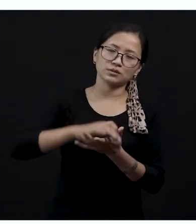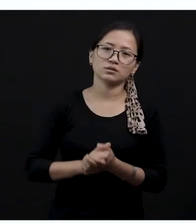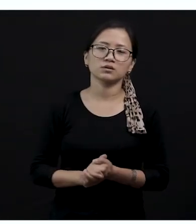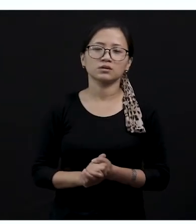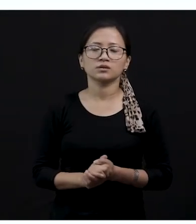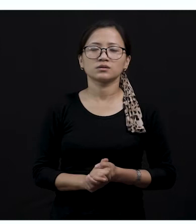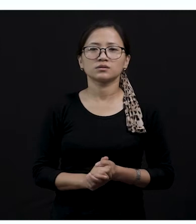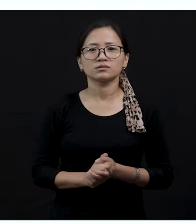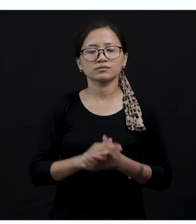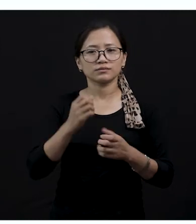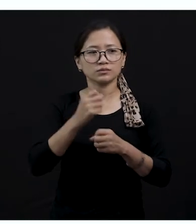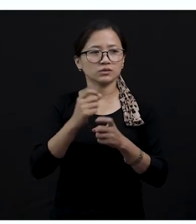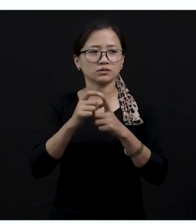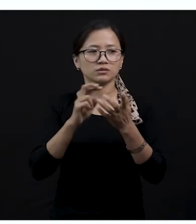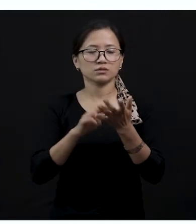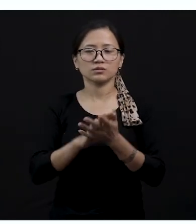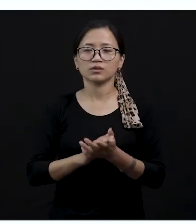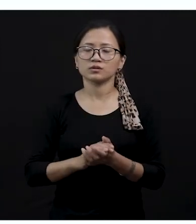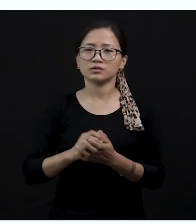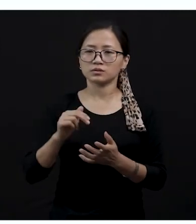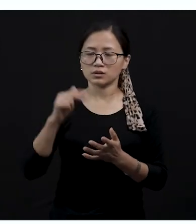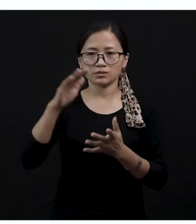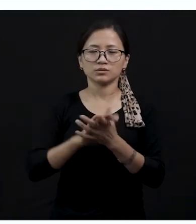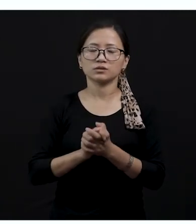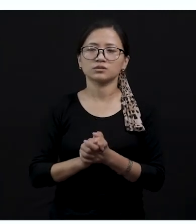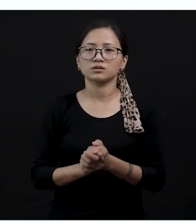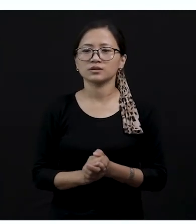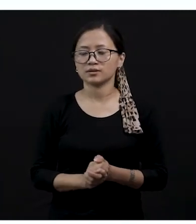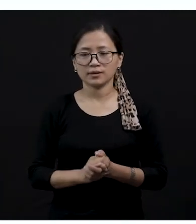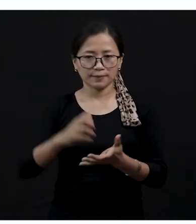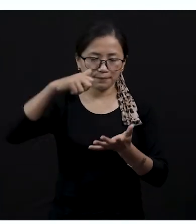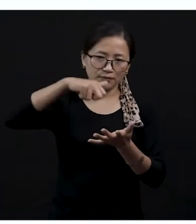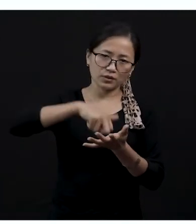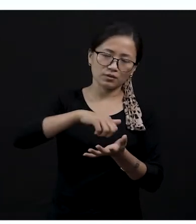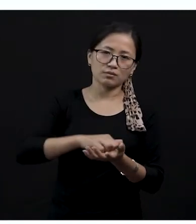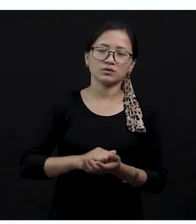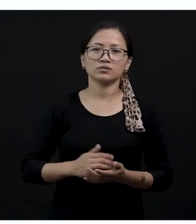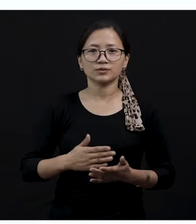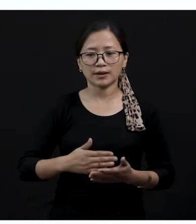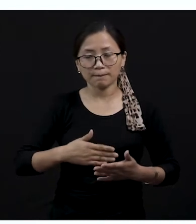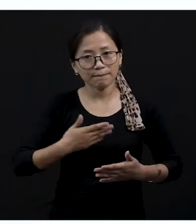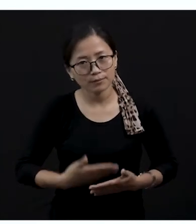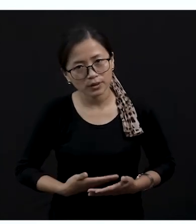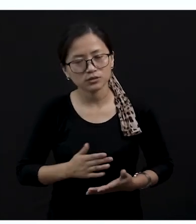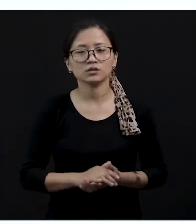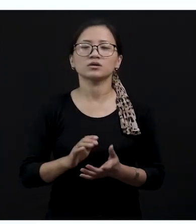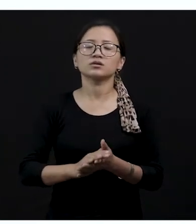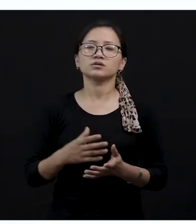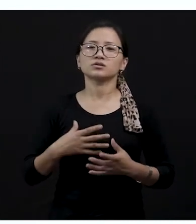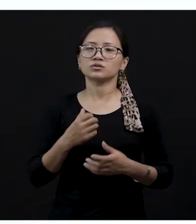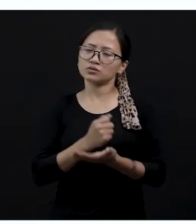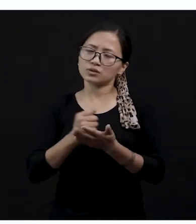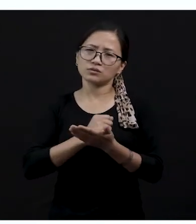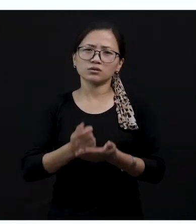doubled up means bend down, okay? So the gardener bent down laughing, shaking silently. That means the gardener is trying to